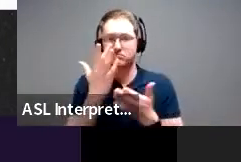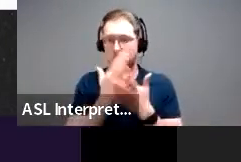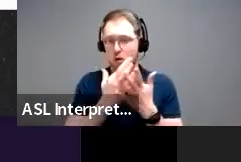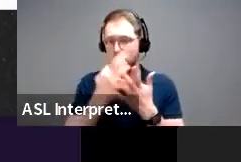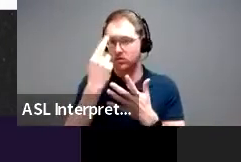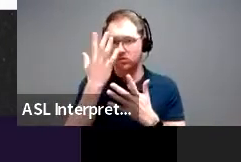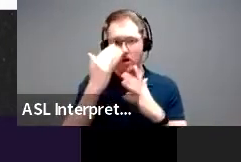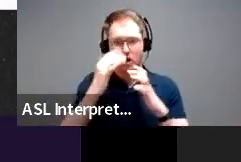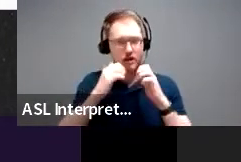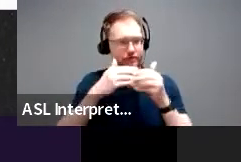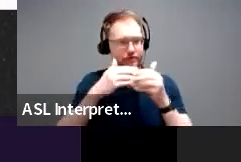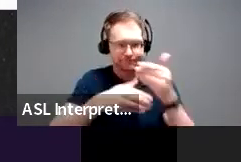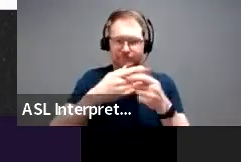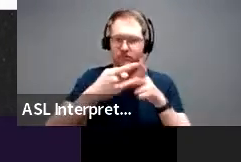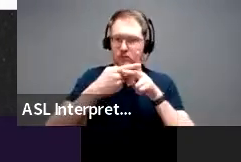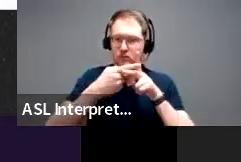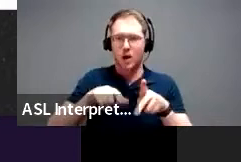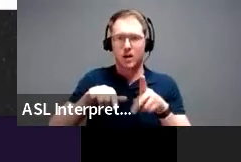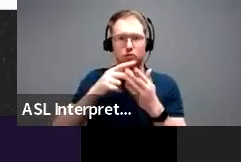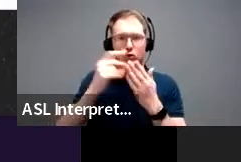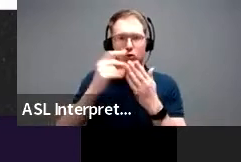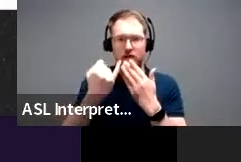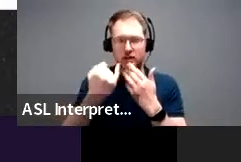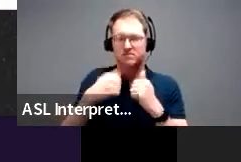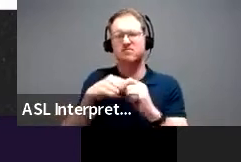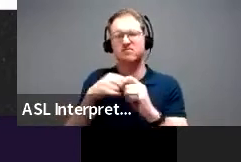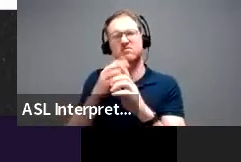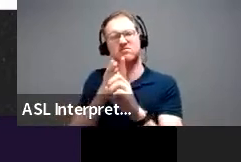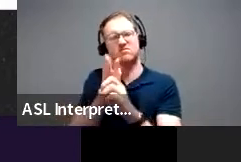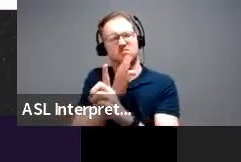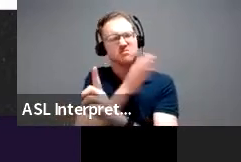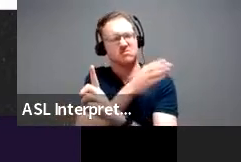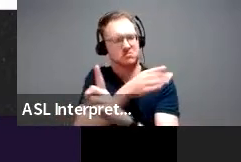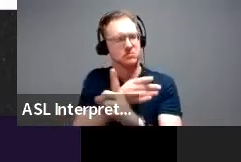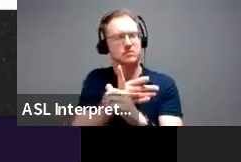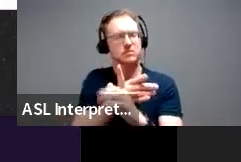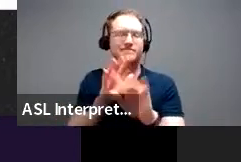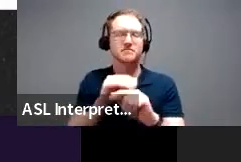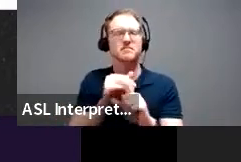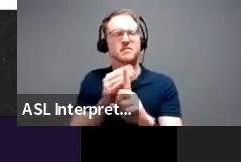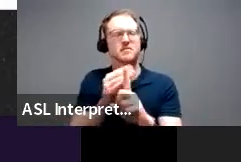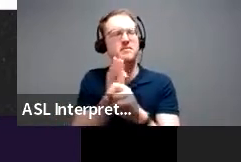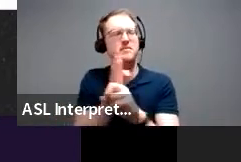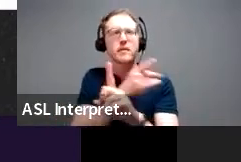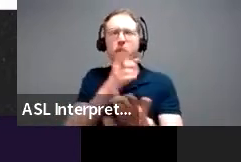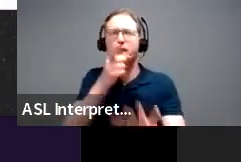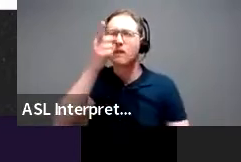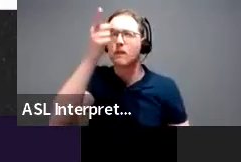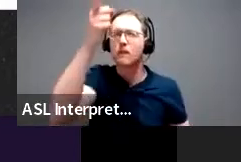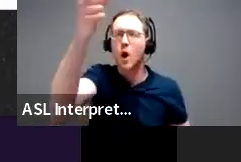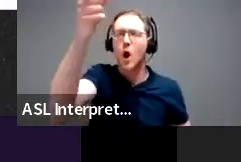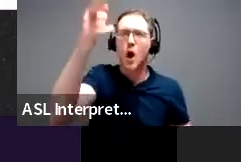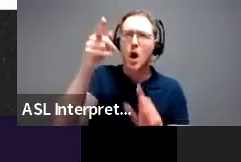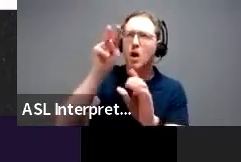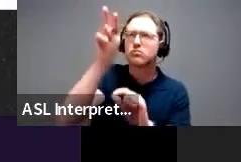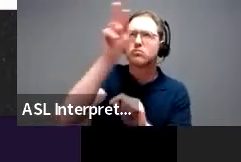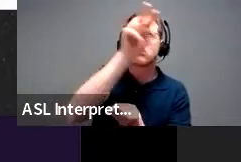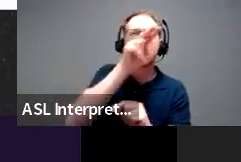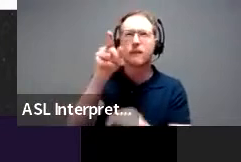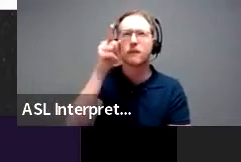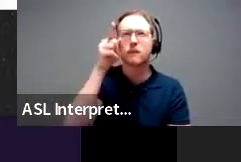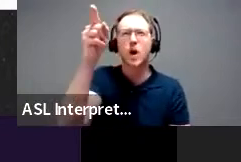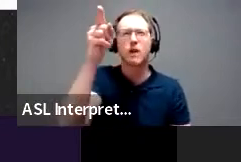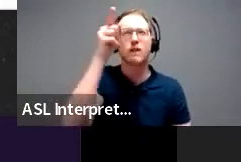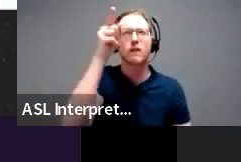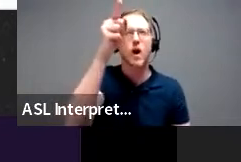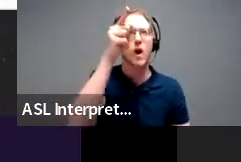that as you go look back at very, very distant objects, which because of the light travel time means you're really looking